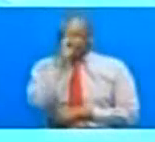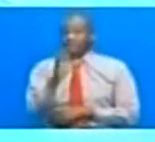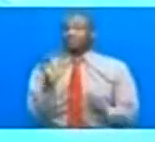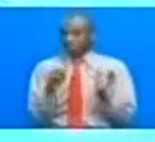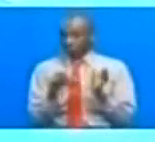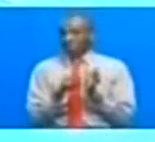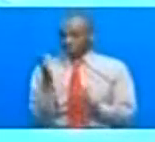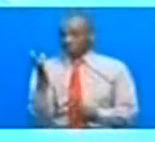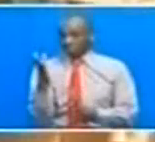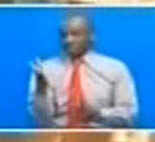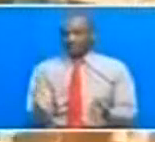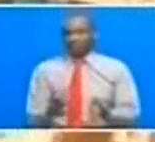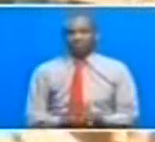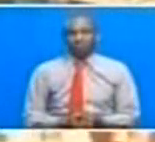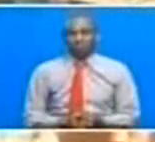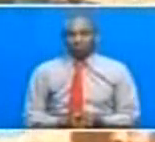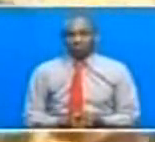concern.